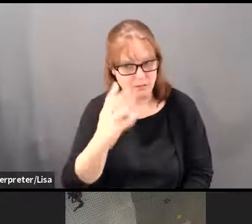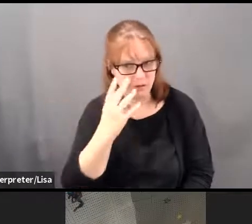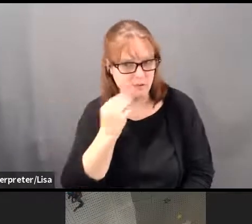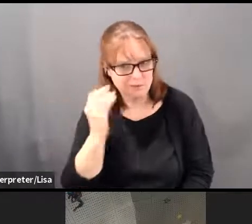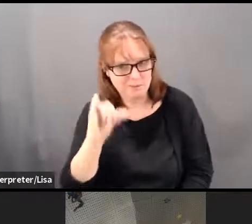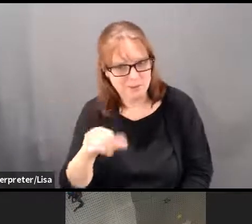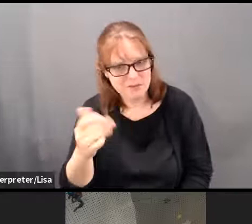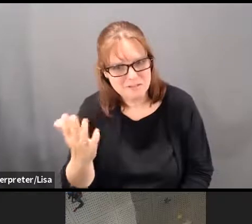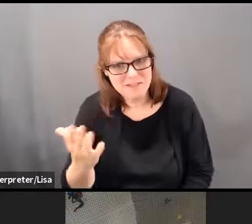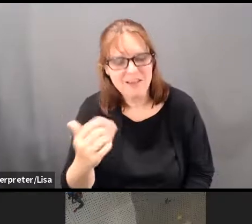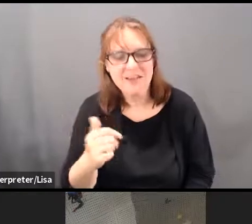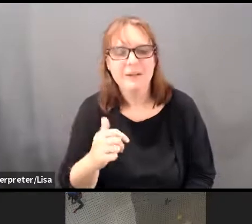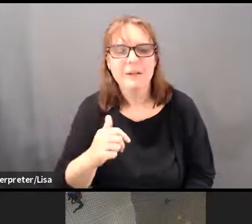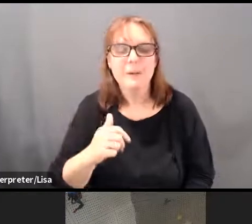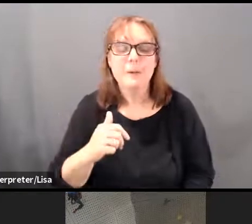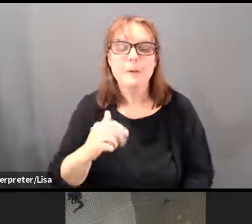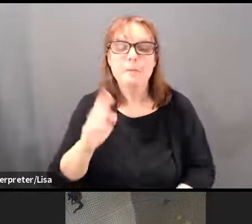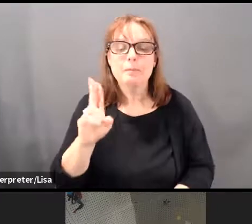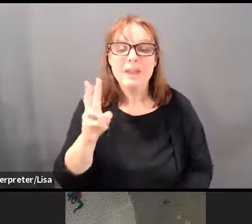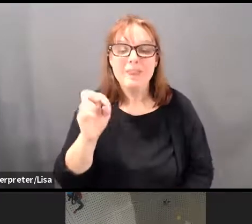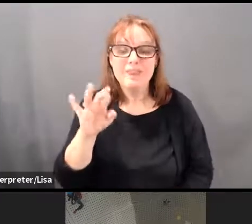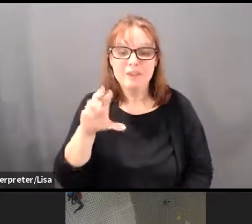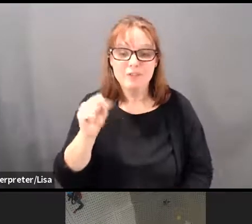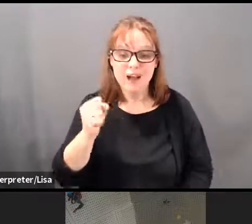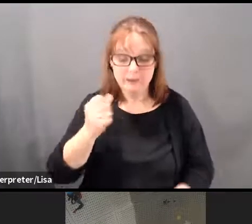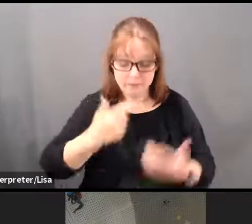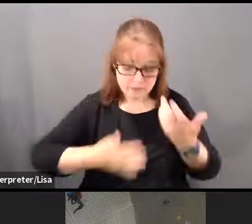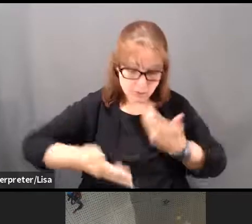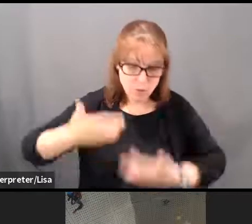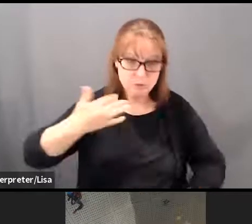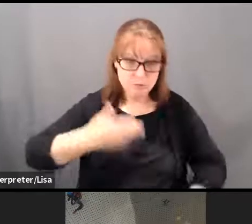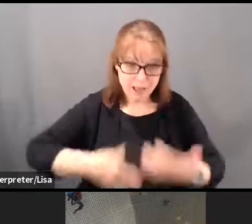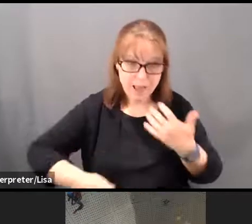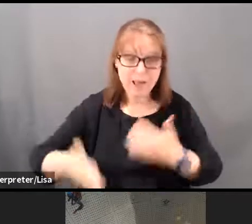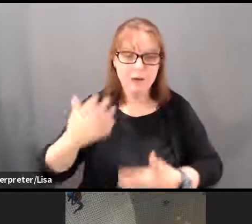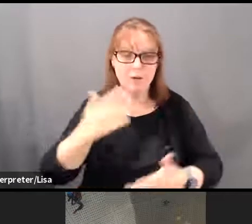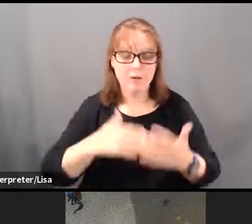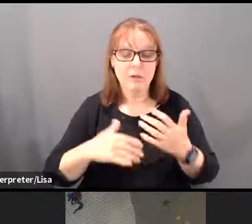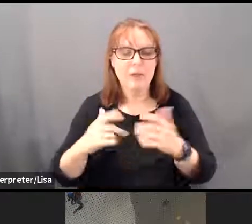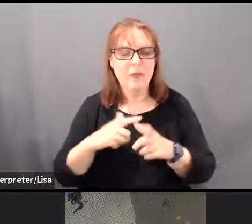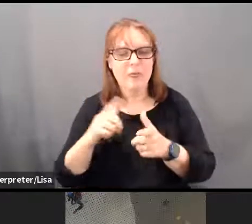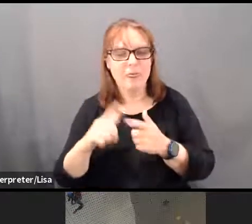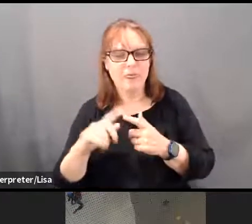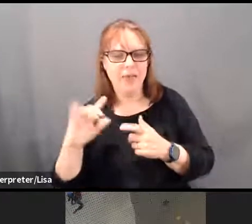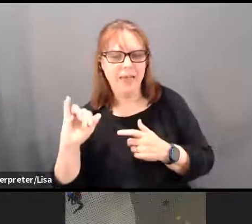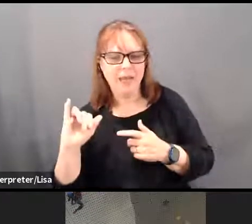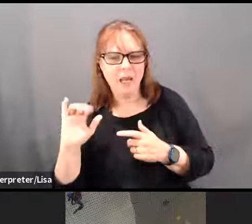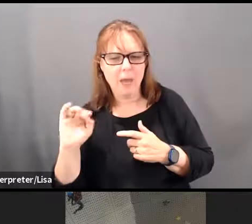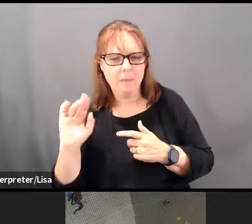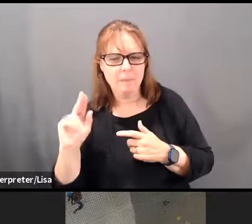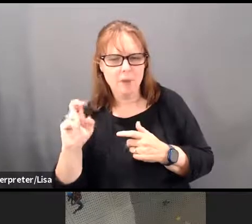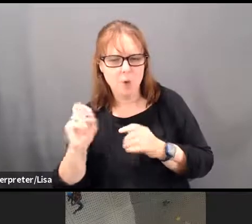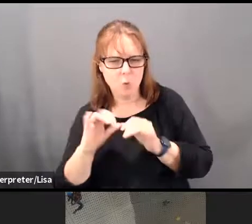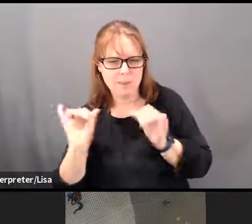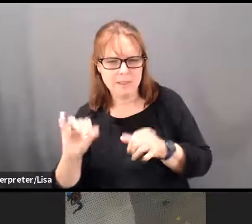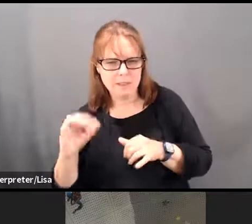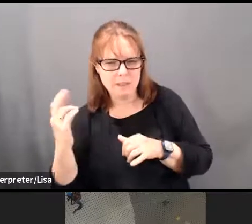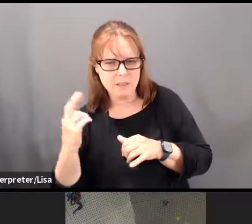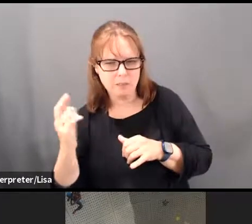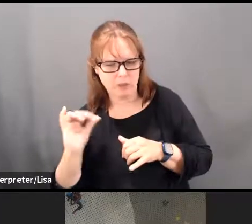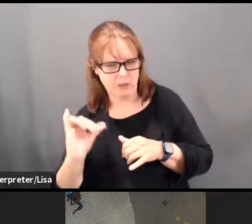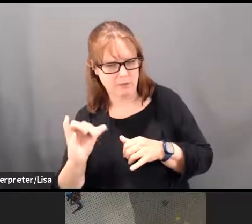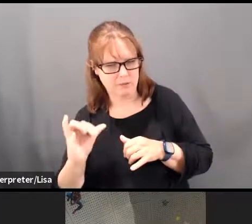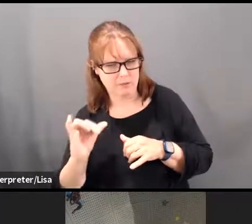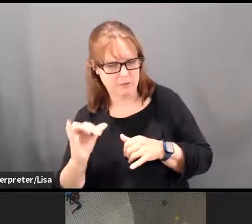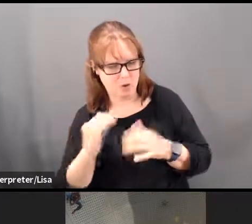The virus runs around your body for several days before your immune system actually figures out it's there. And then by the time your immune